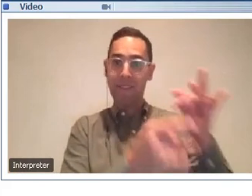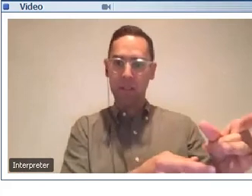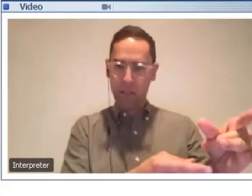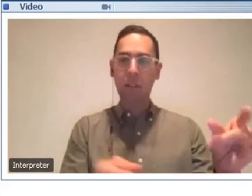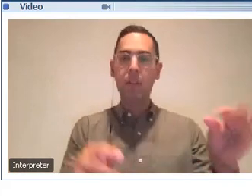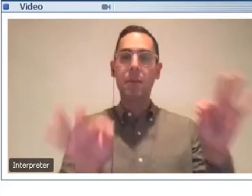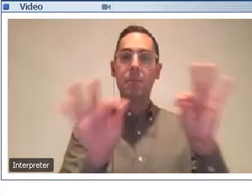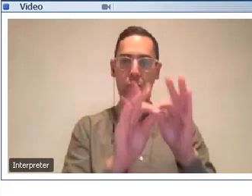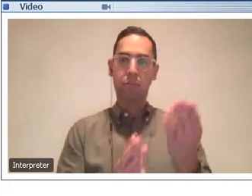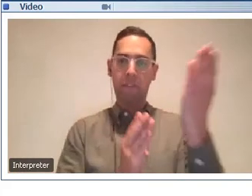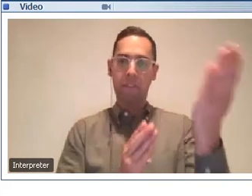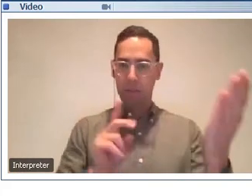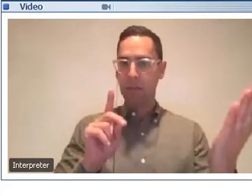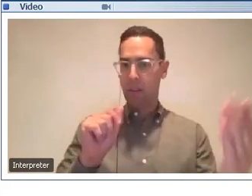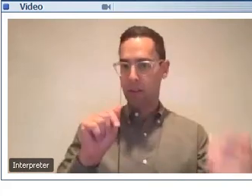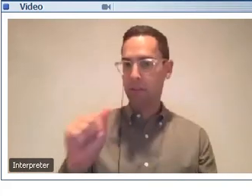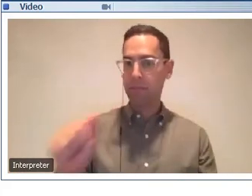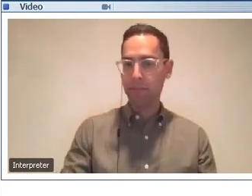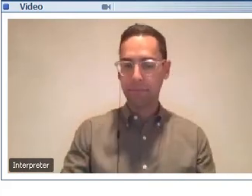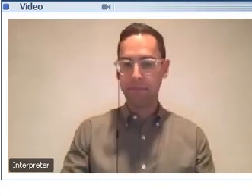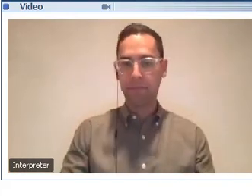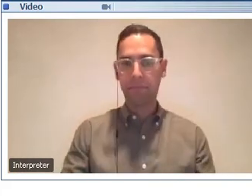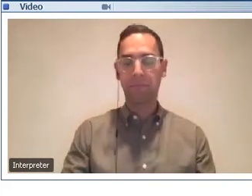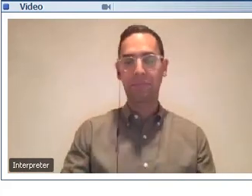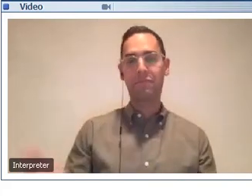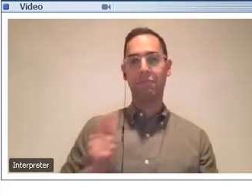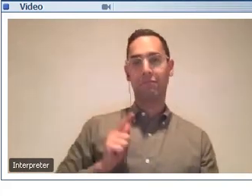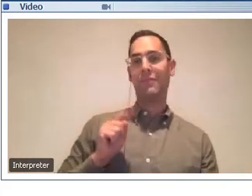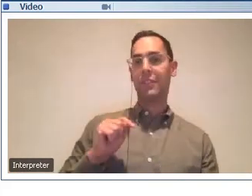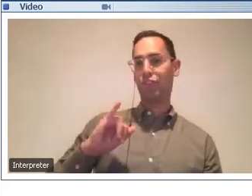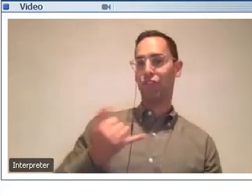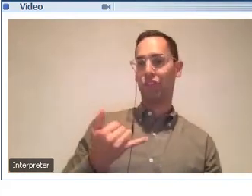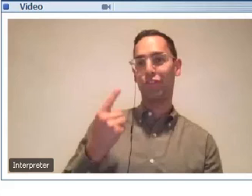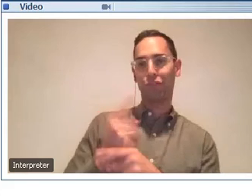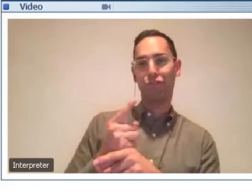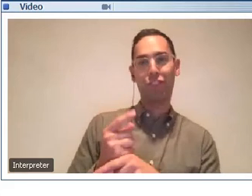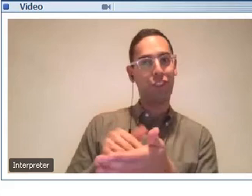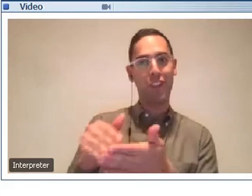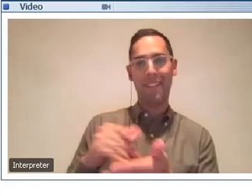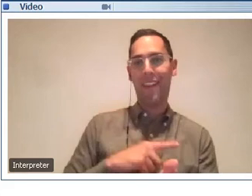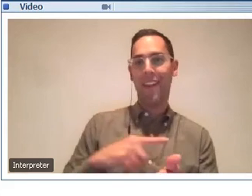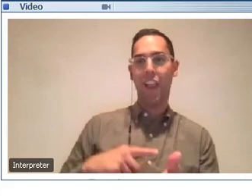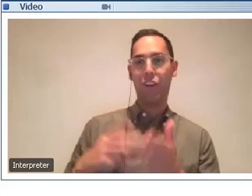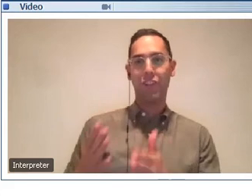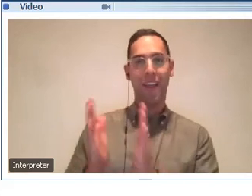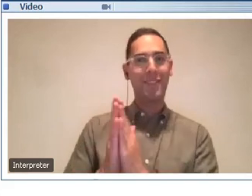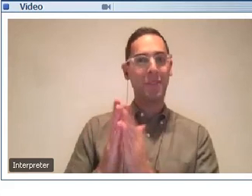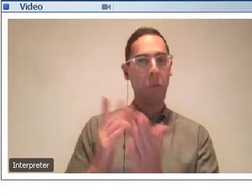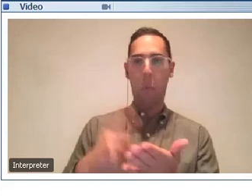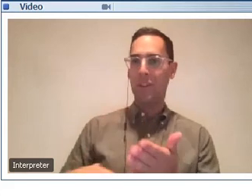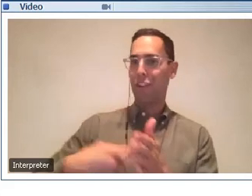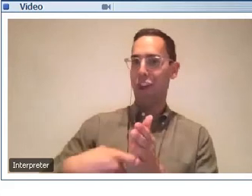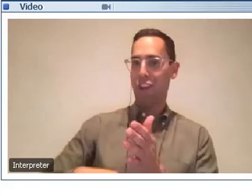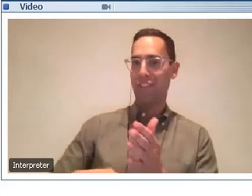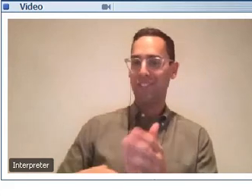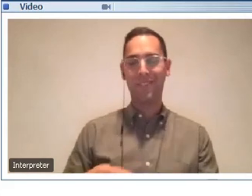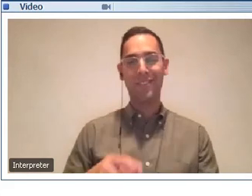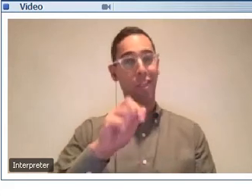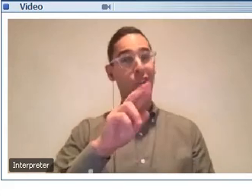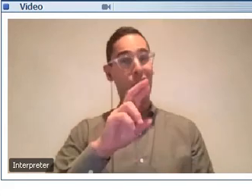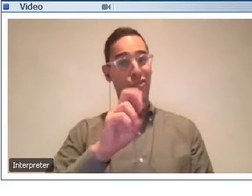Yeah, so often the question that legislators have is, so what's the cost and what's the bottom line, right? Absolutely.